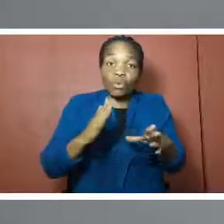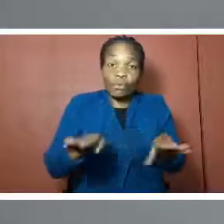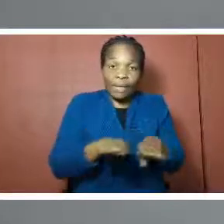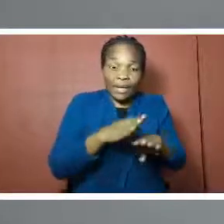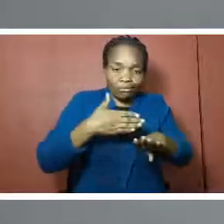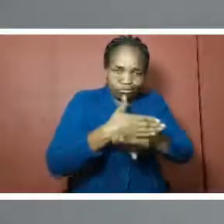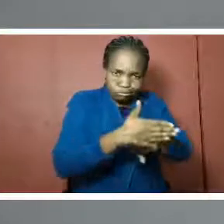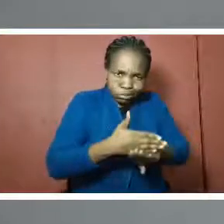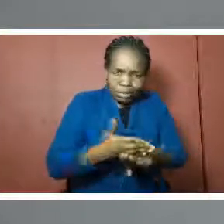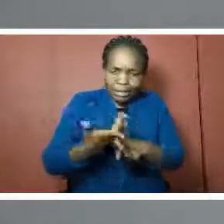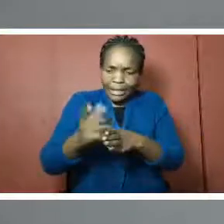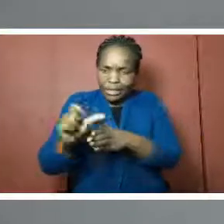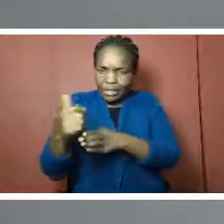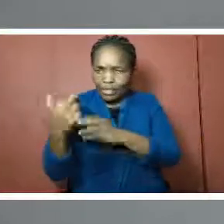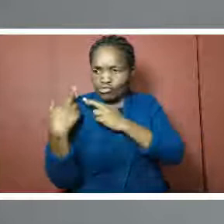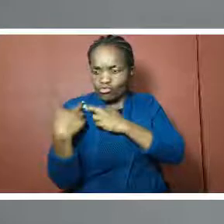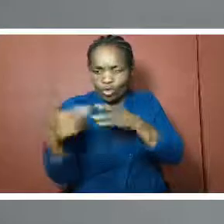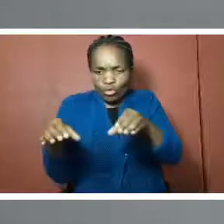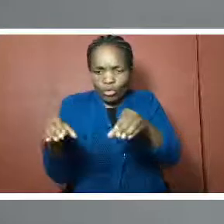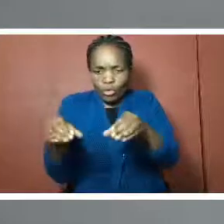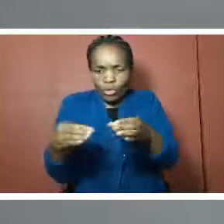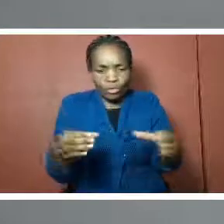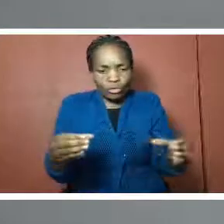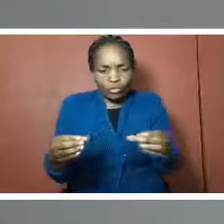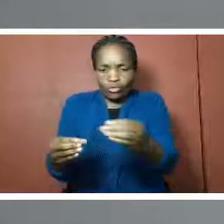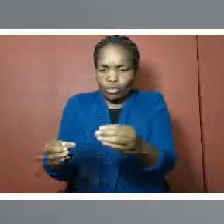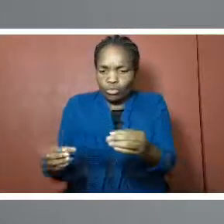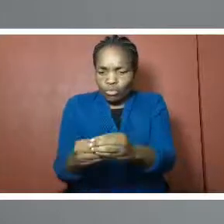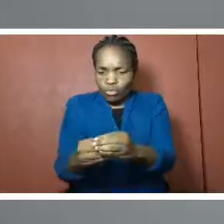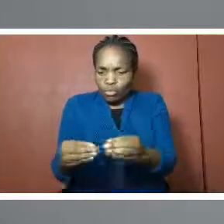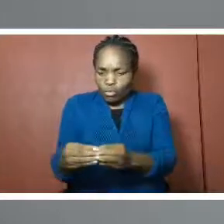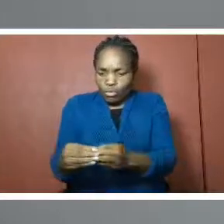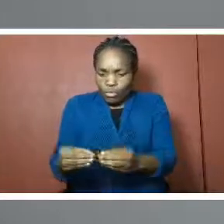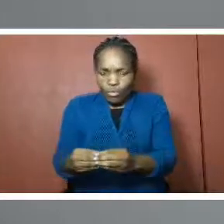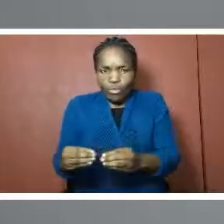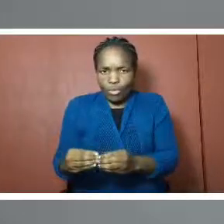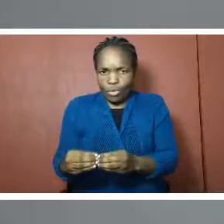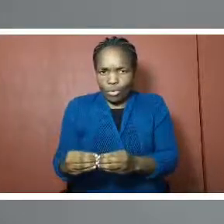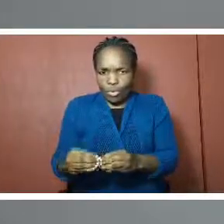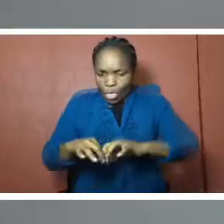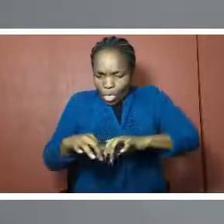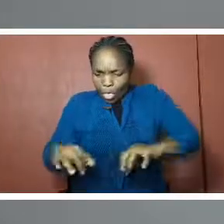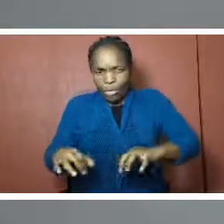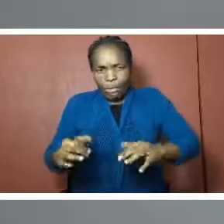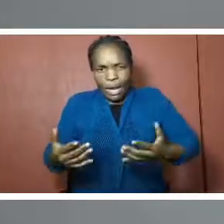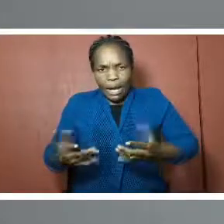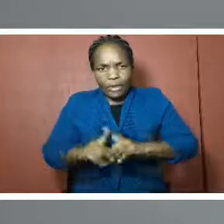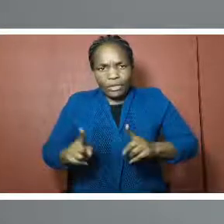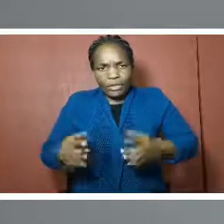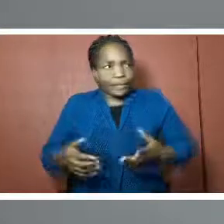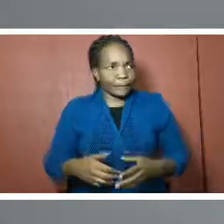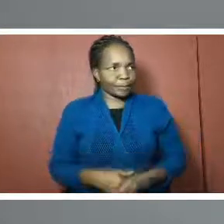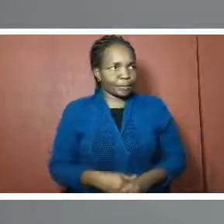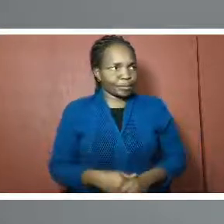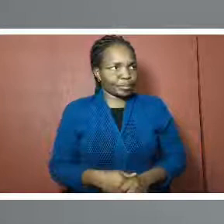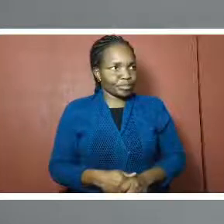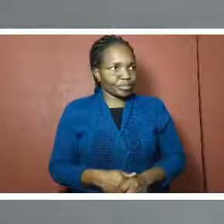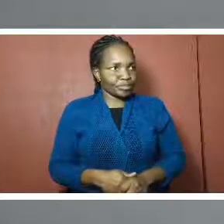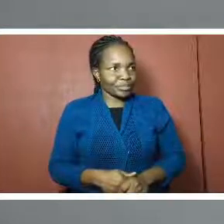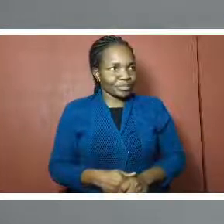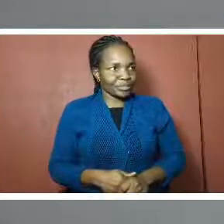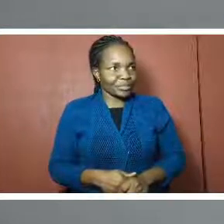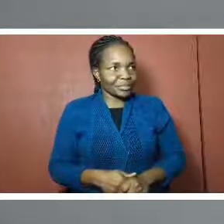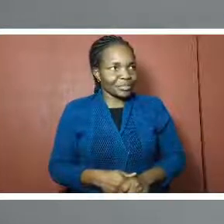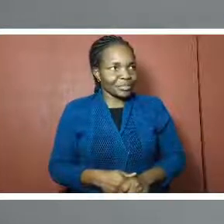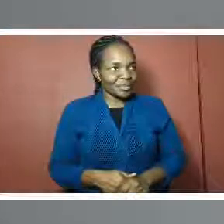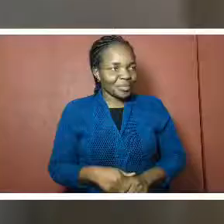could you maybe explain to us or tell us what the difference is? Okay. you know, I make myself some enemies now. If